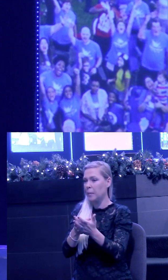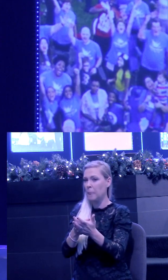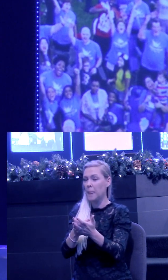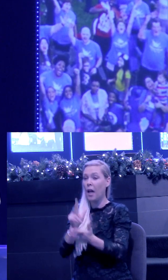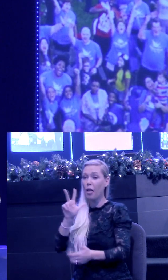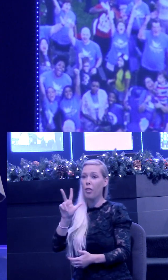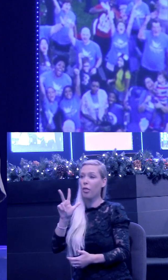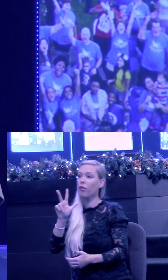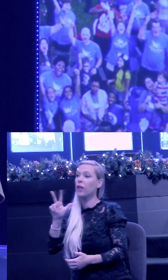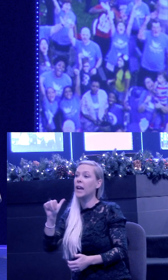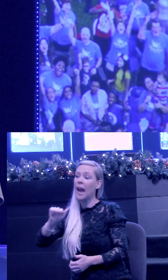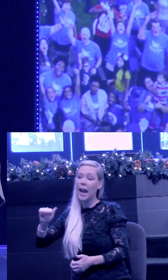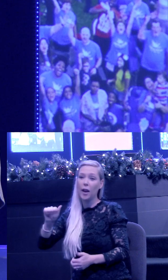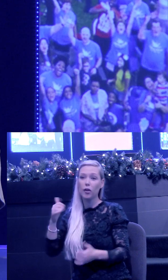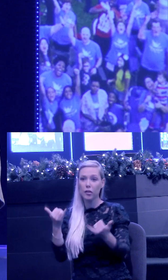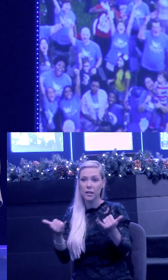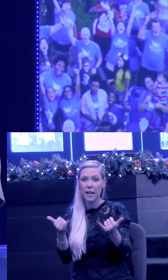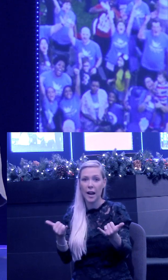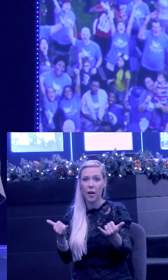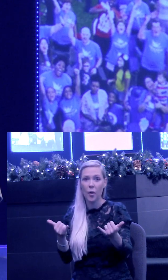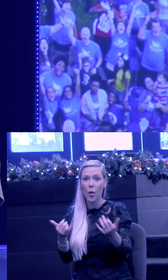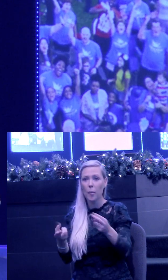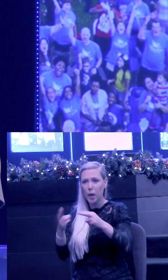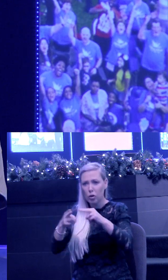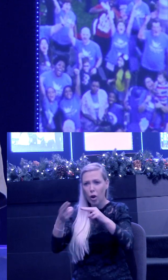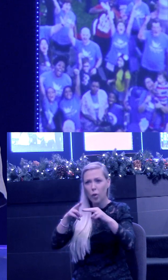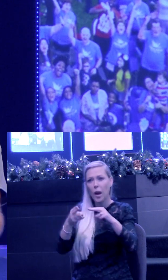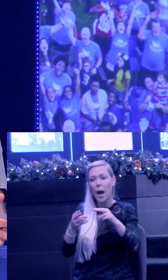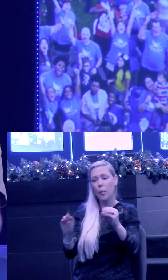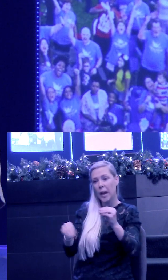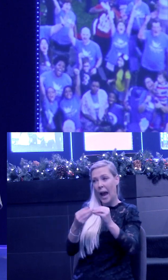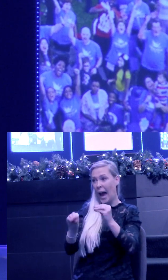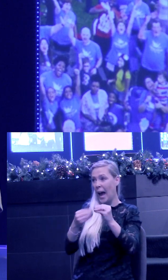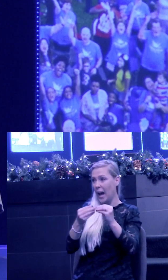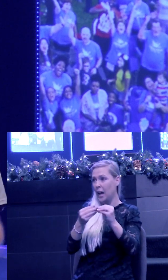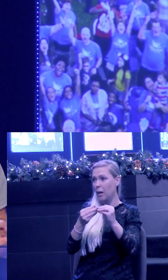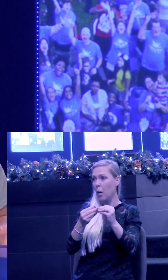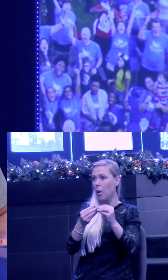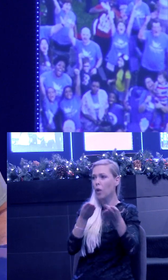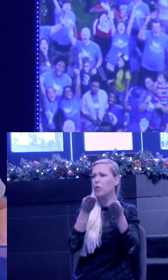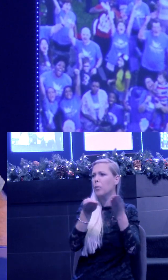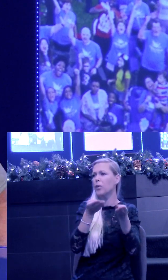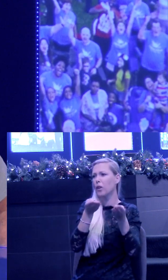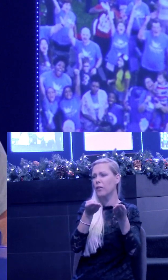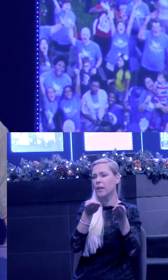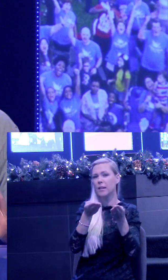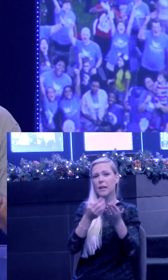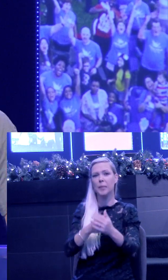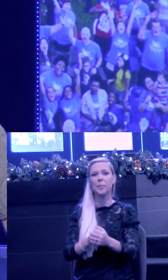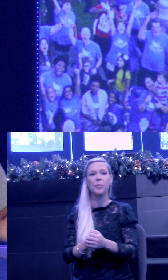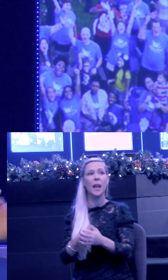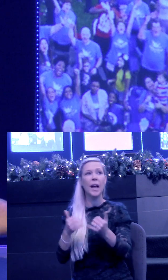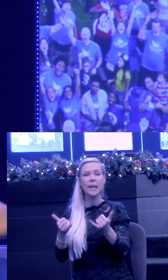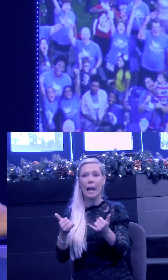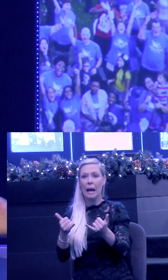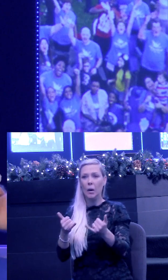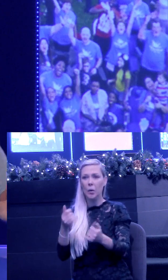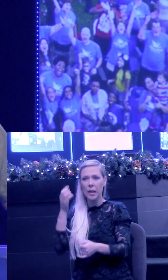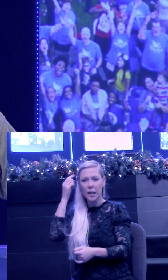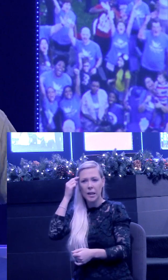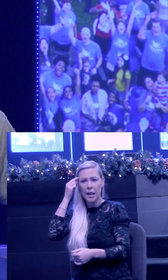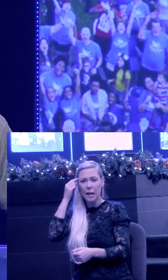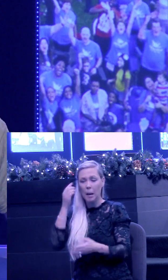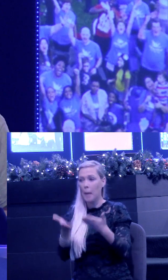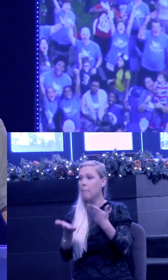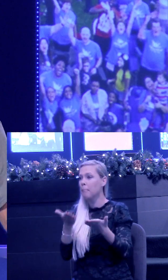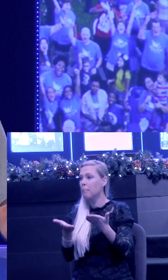3.5 acres. And we were growing, we were adding services, and there's no way we could add any more buildings on that piece of property. And so we said, maybe we need to buy some of